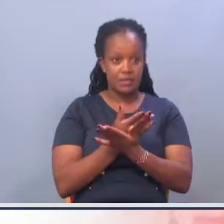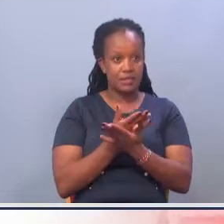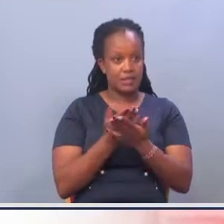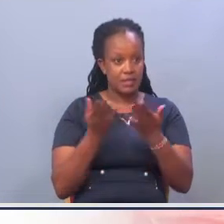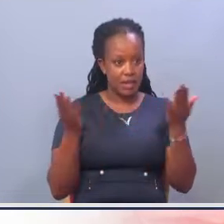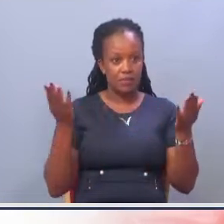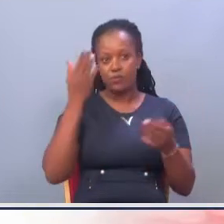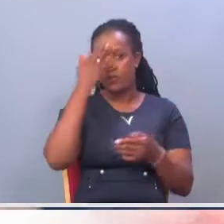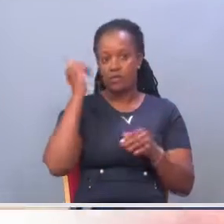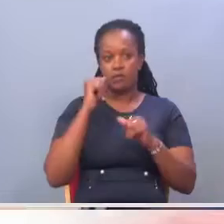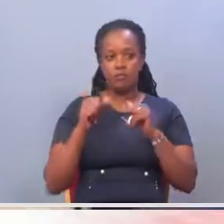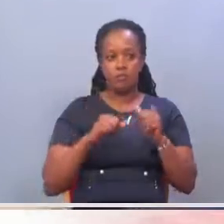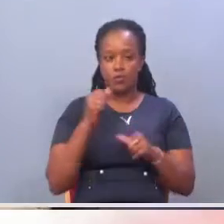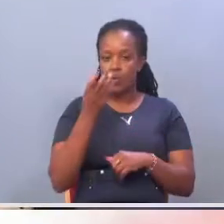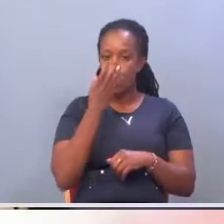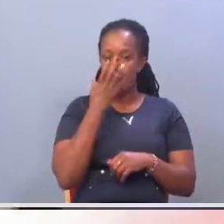behind Odinga.